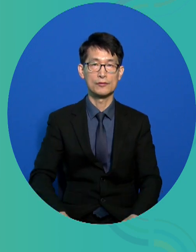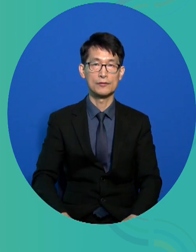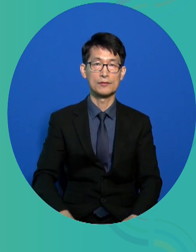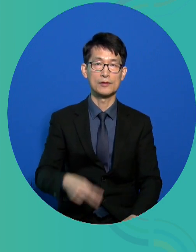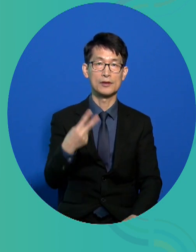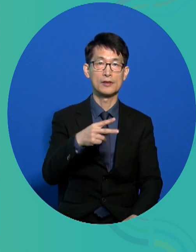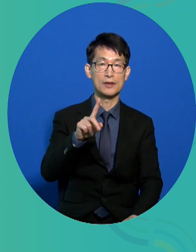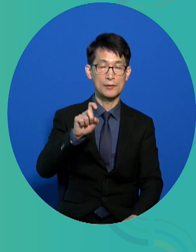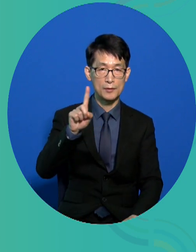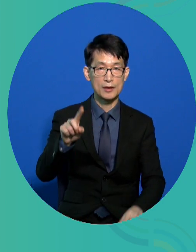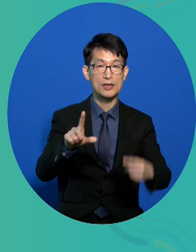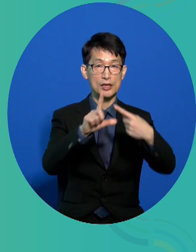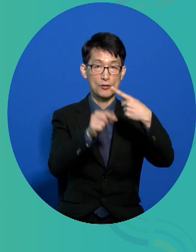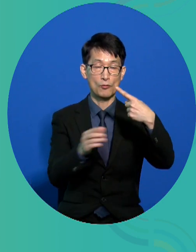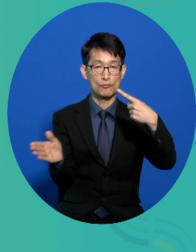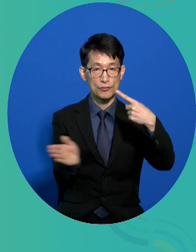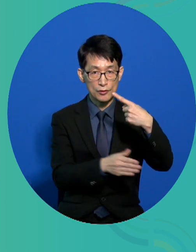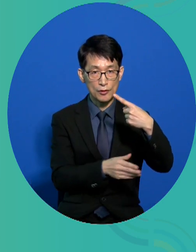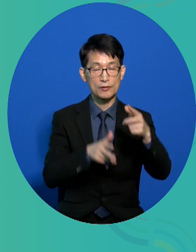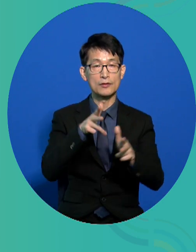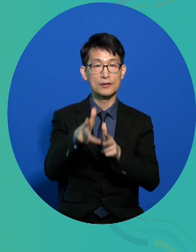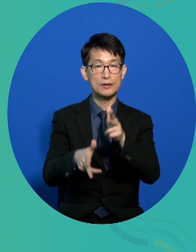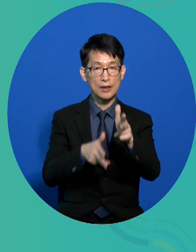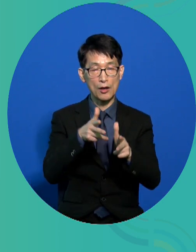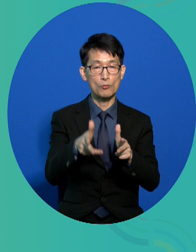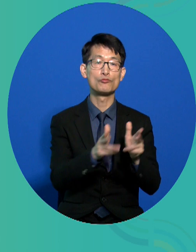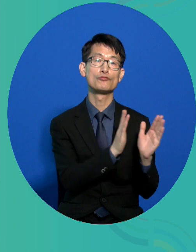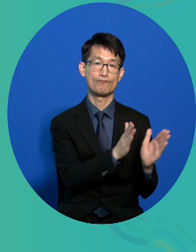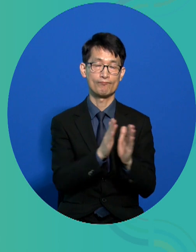service. From 2020 January,